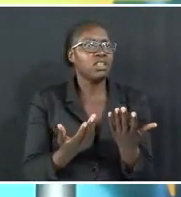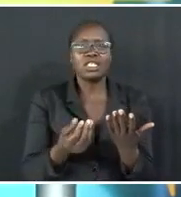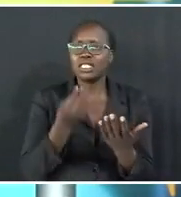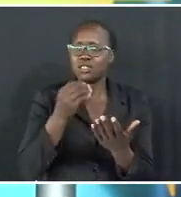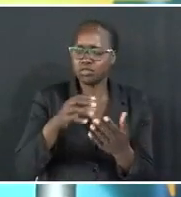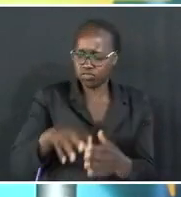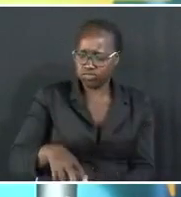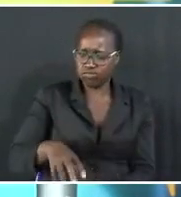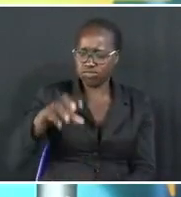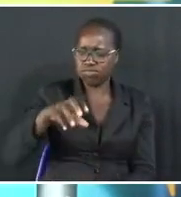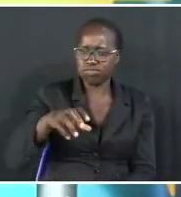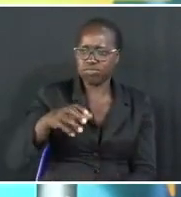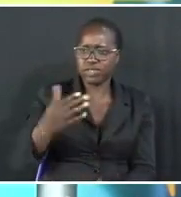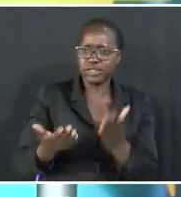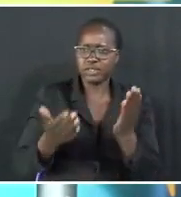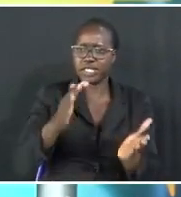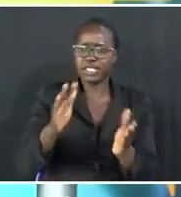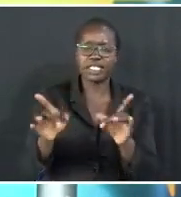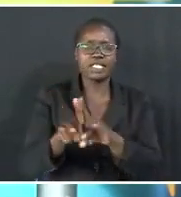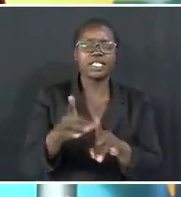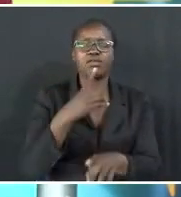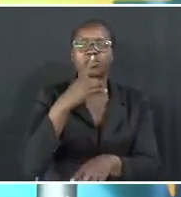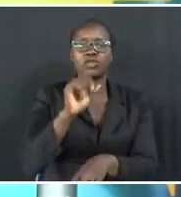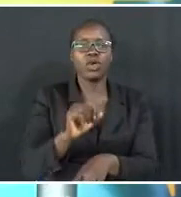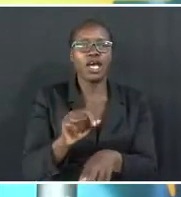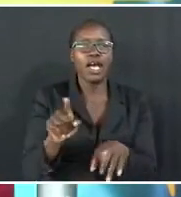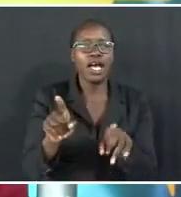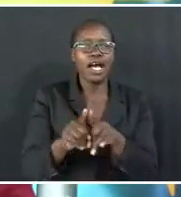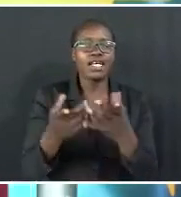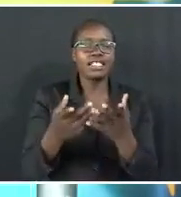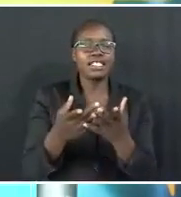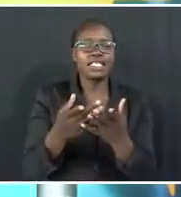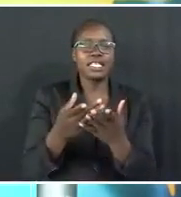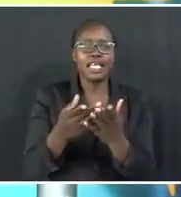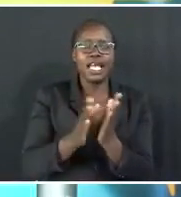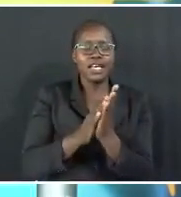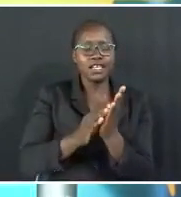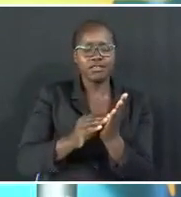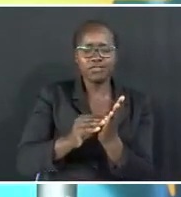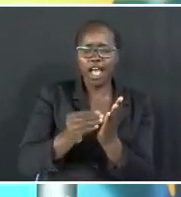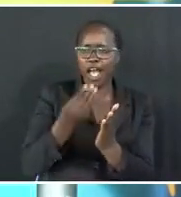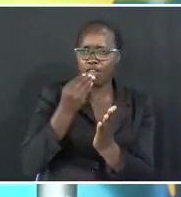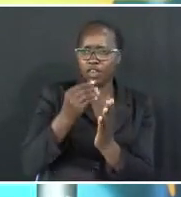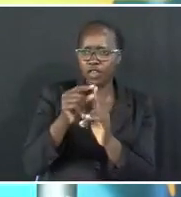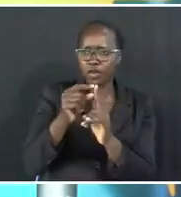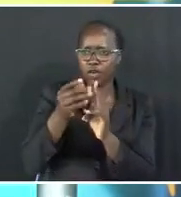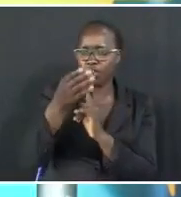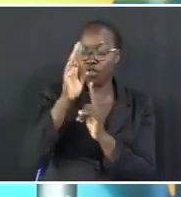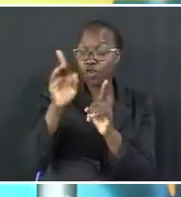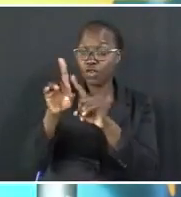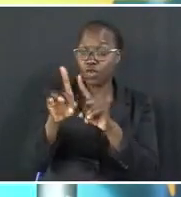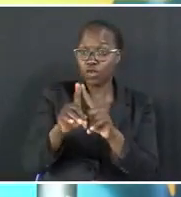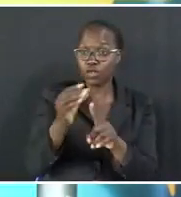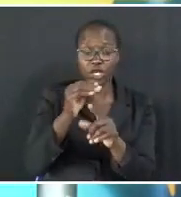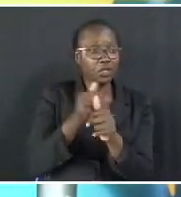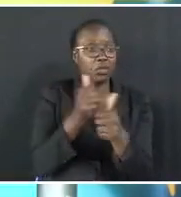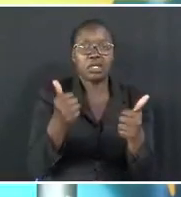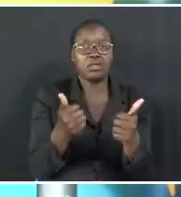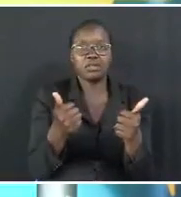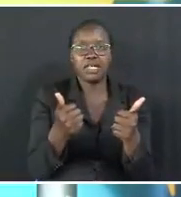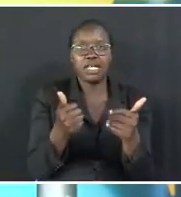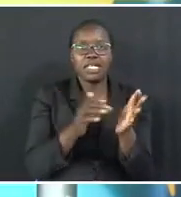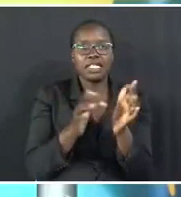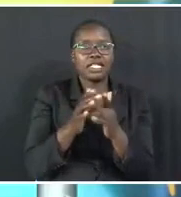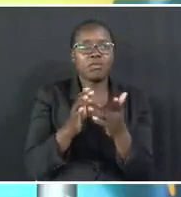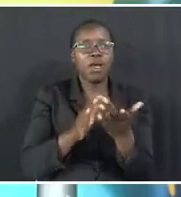stature also. So as he feasted on the word of God, he also ate well. That